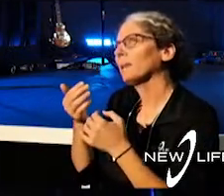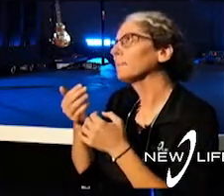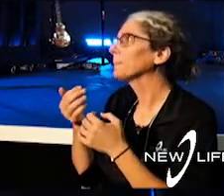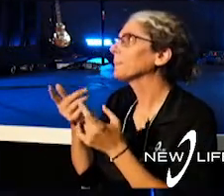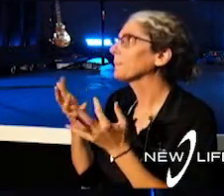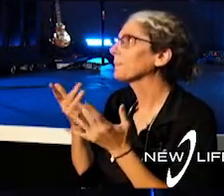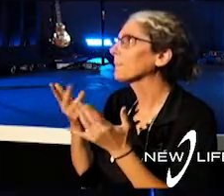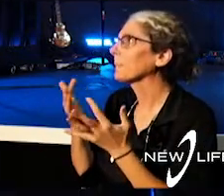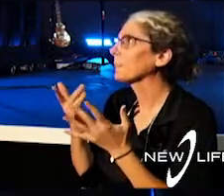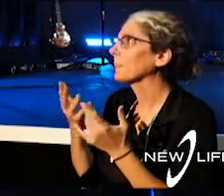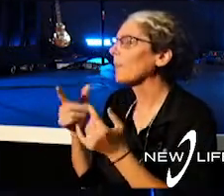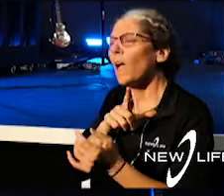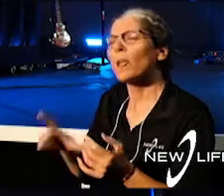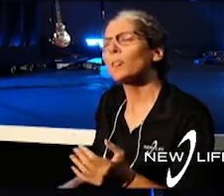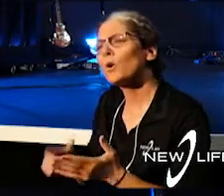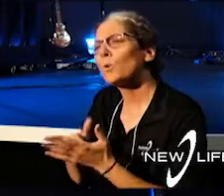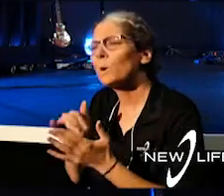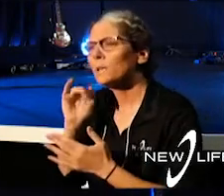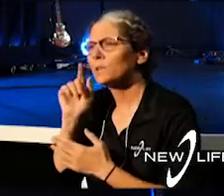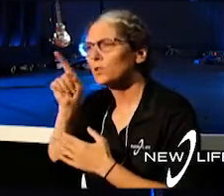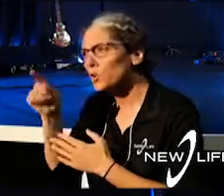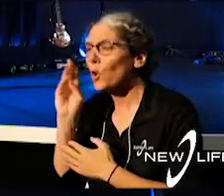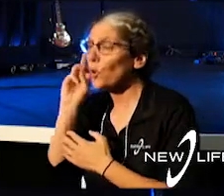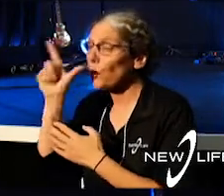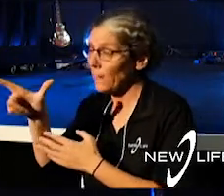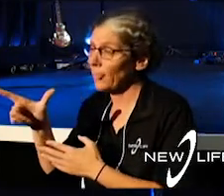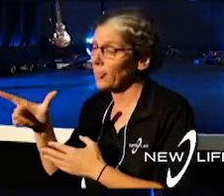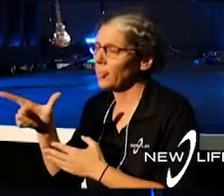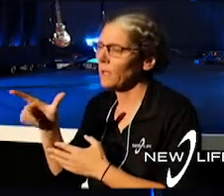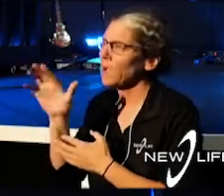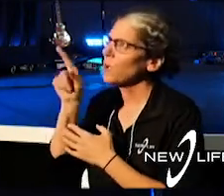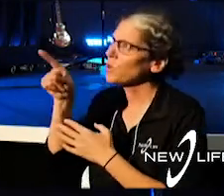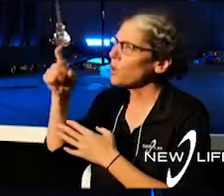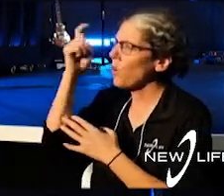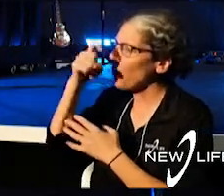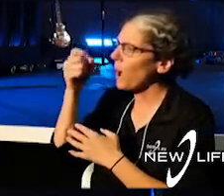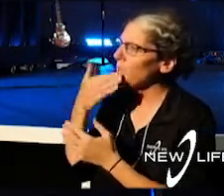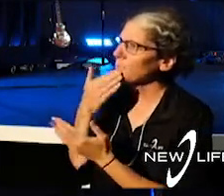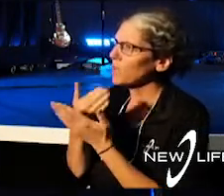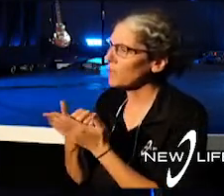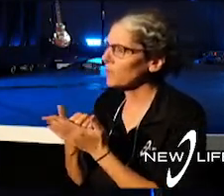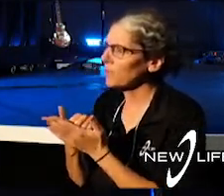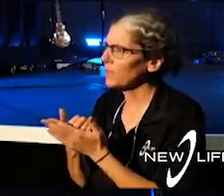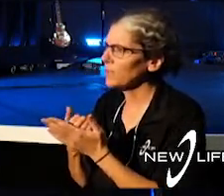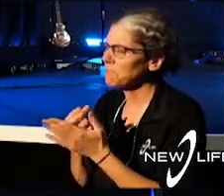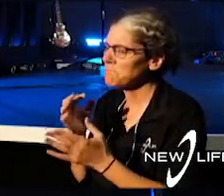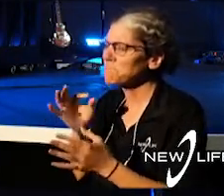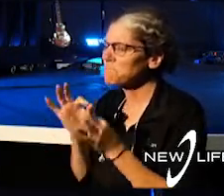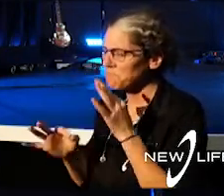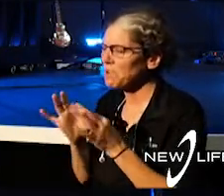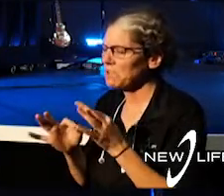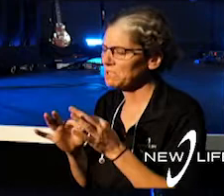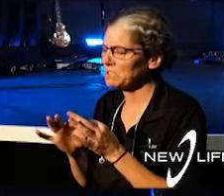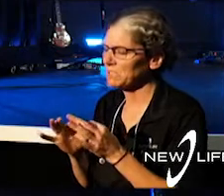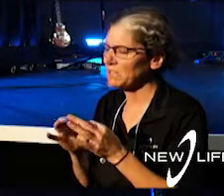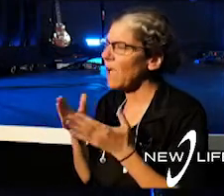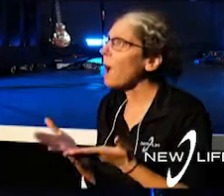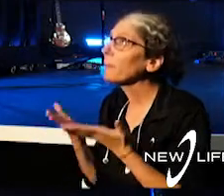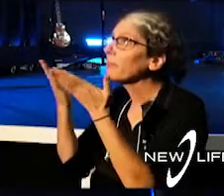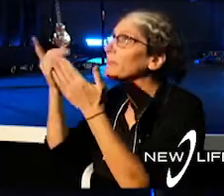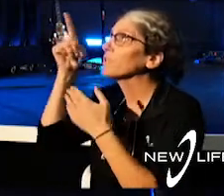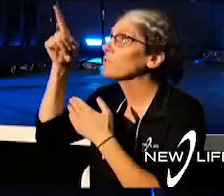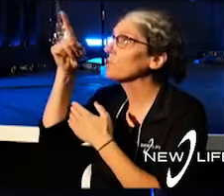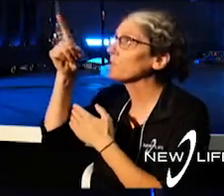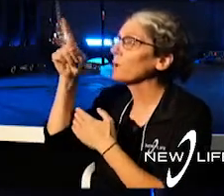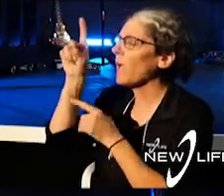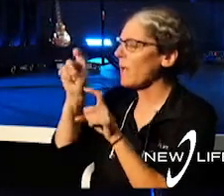but Lord, what is your will? You are wise and good and just, and I'm not. So Lord, I'm giving this to you, and I'm